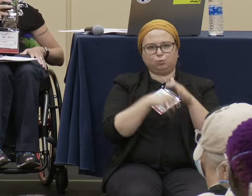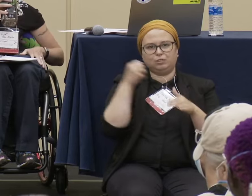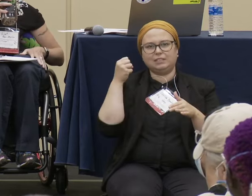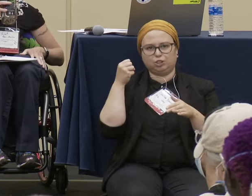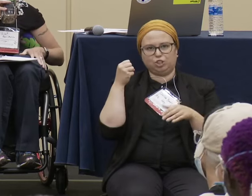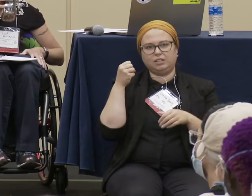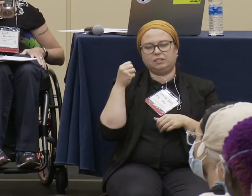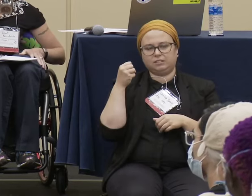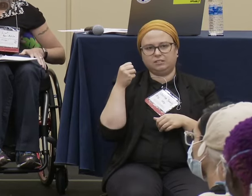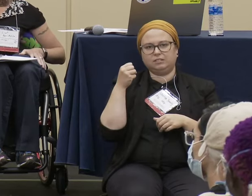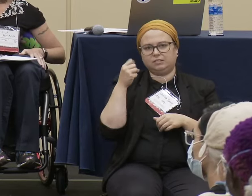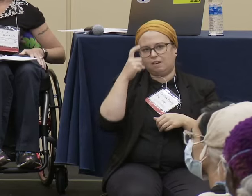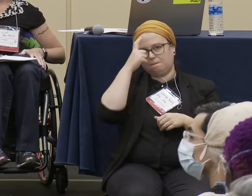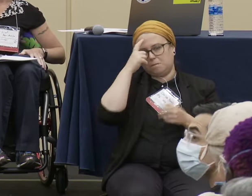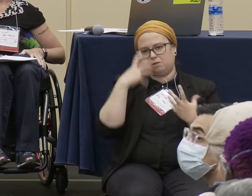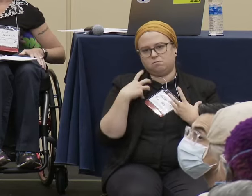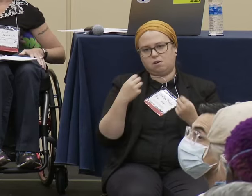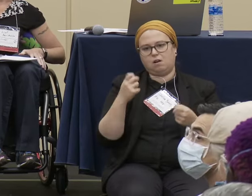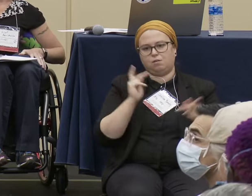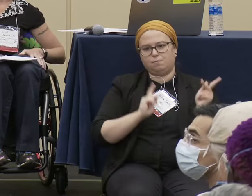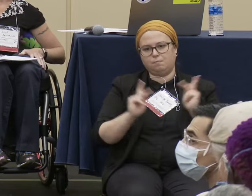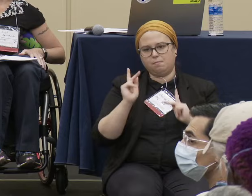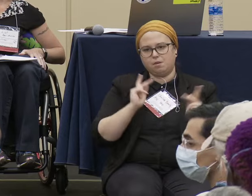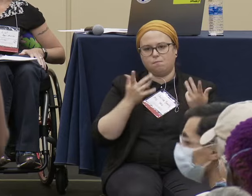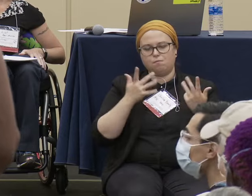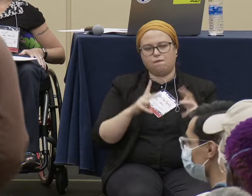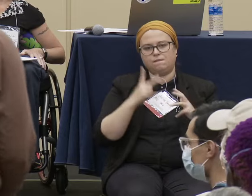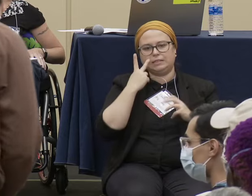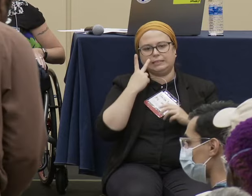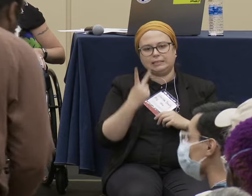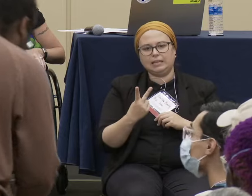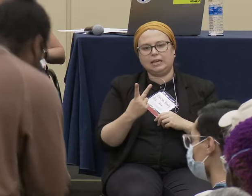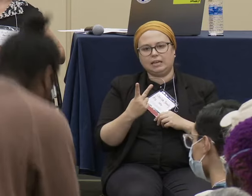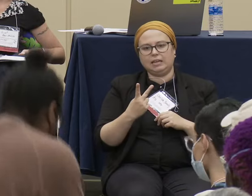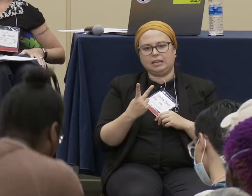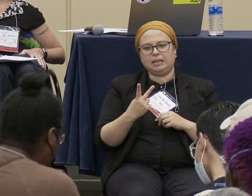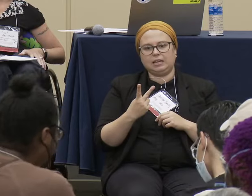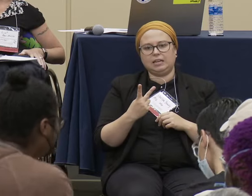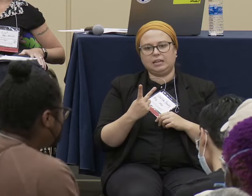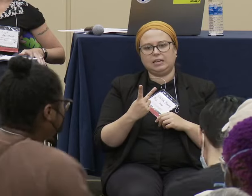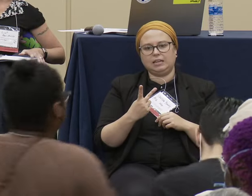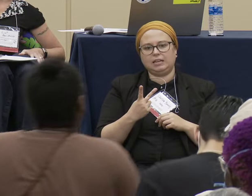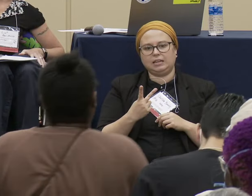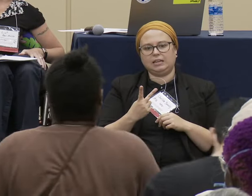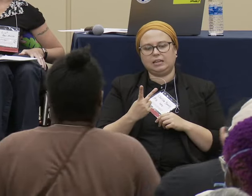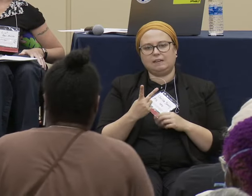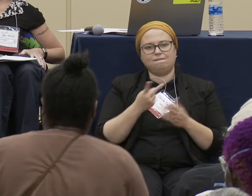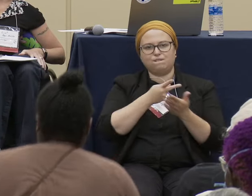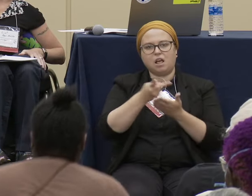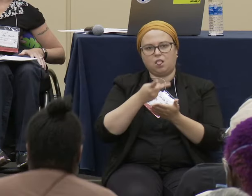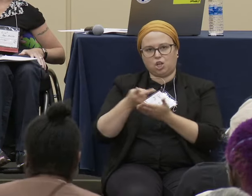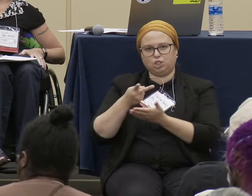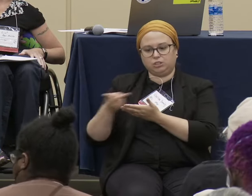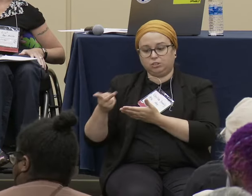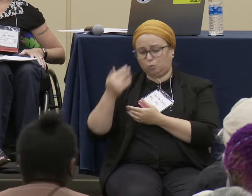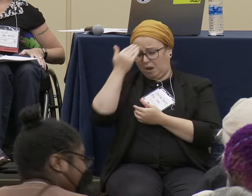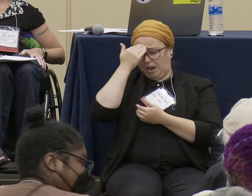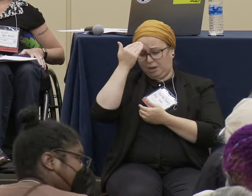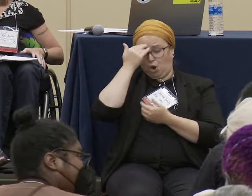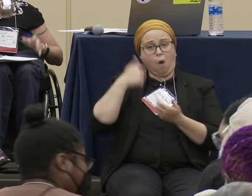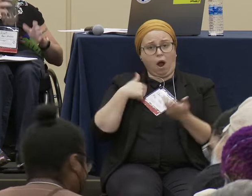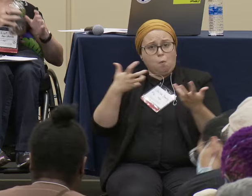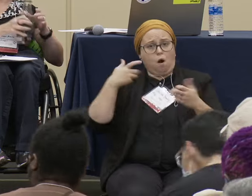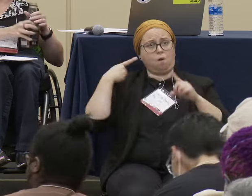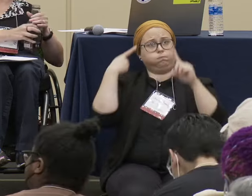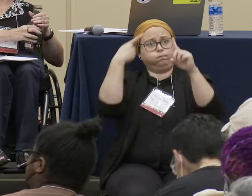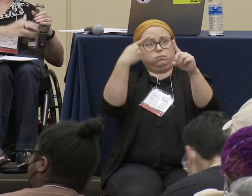deinstitutionalization of mental health people and seen, you know, the failures, and I know what I want to see. You know, I want